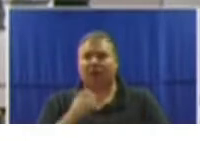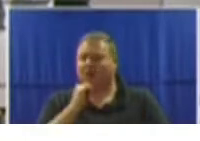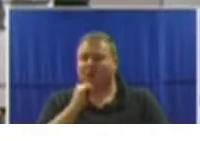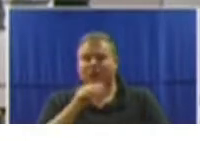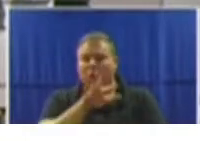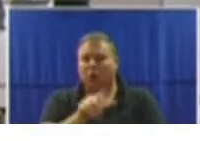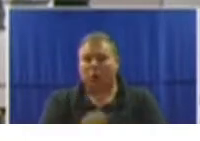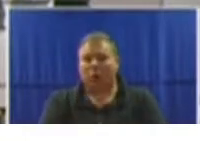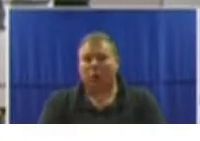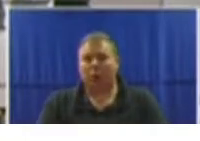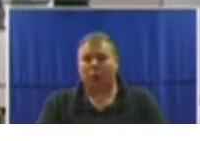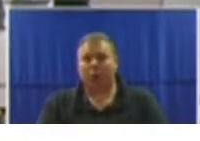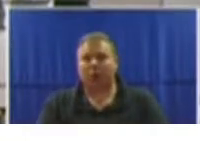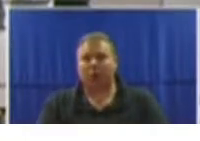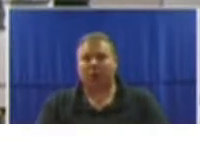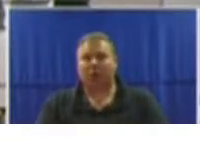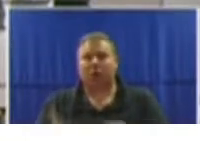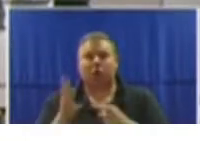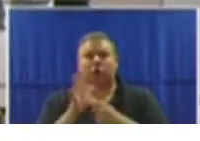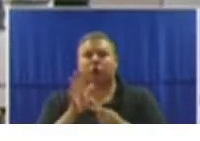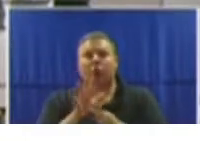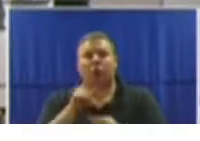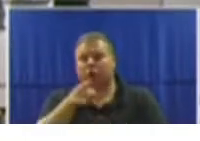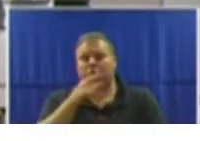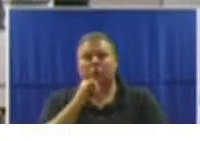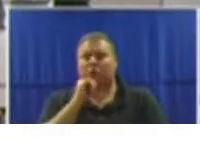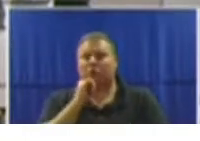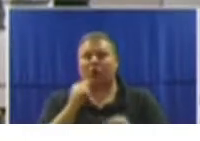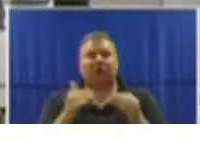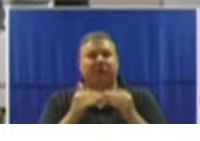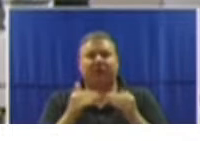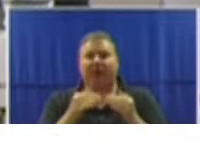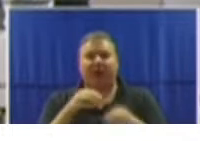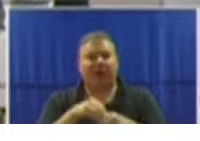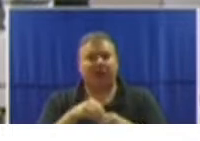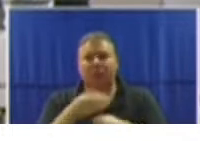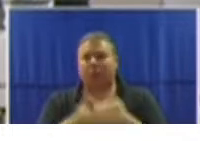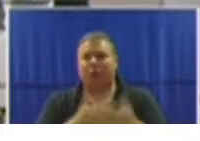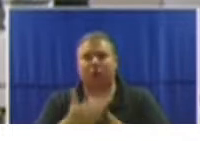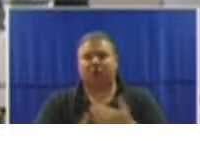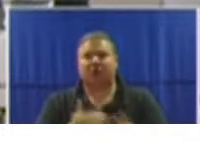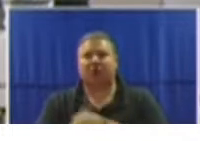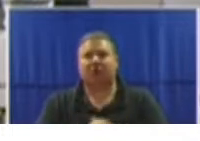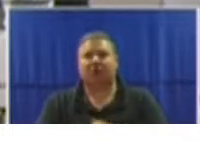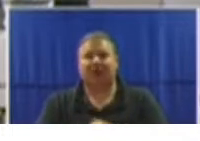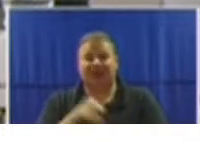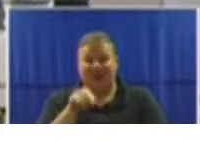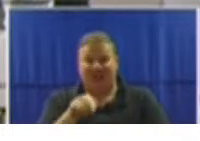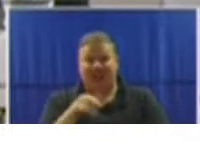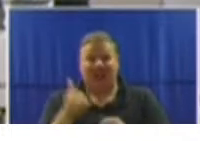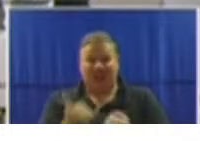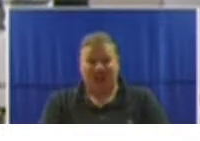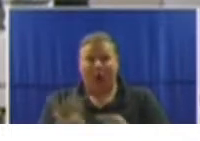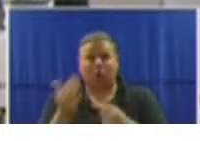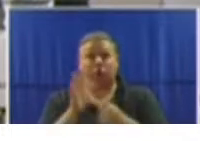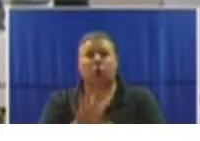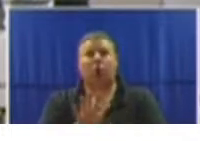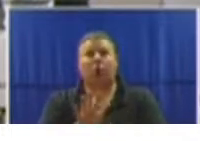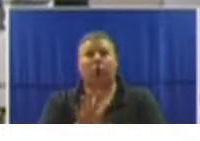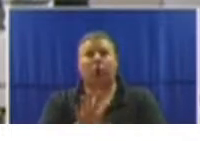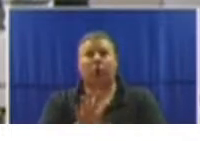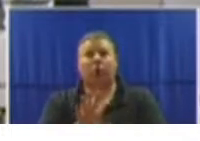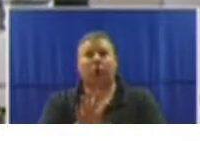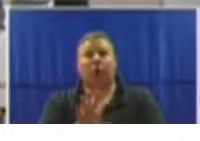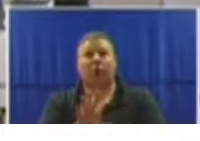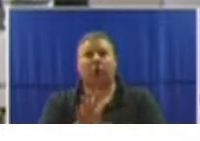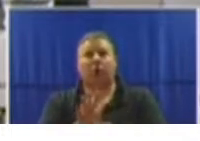conclude. It shows that you are not fair in this entire process, and this is what I'm raising to you now, that you lack fairness in the